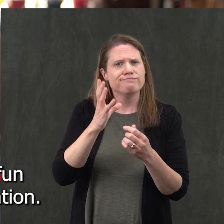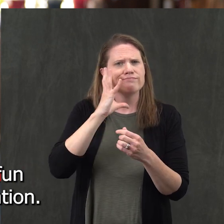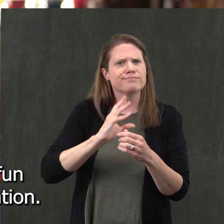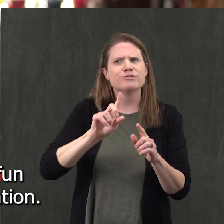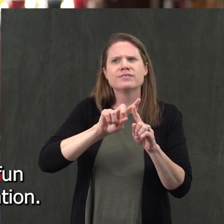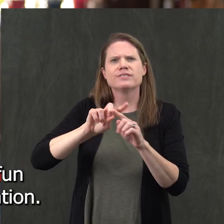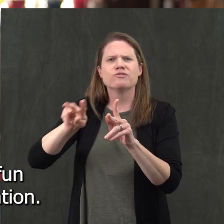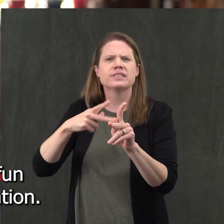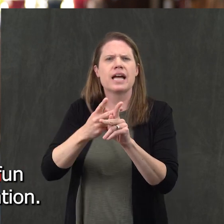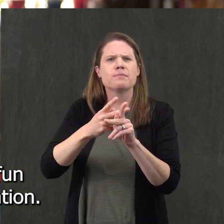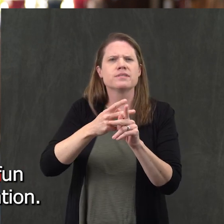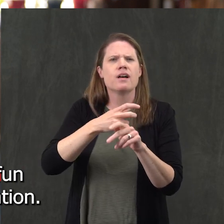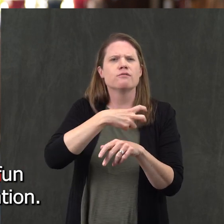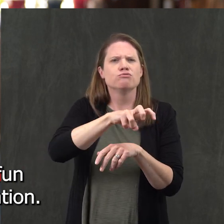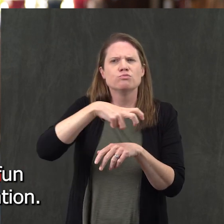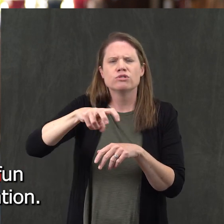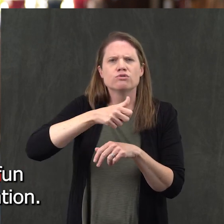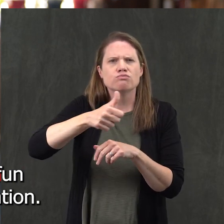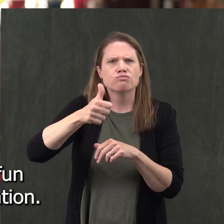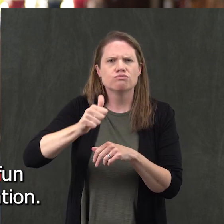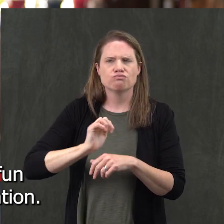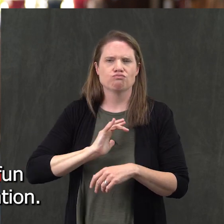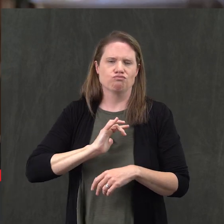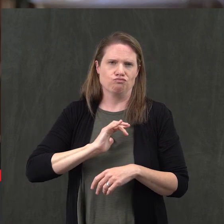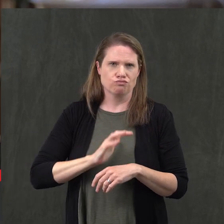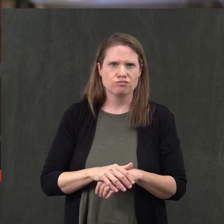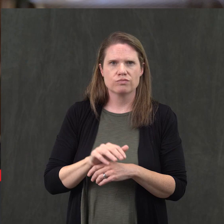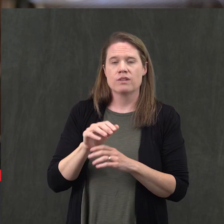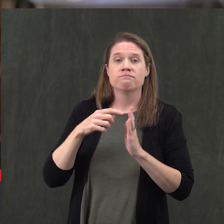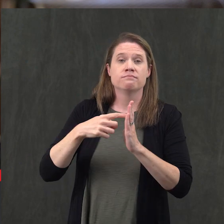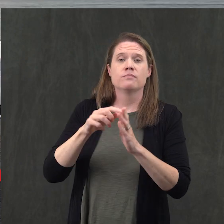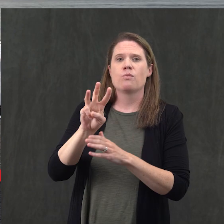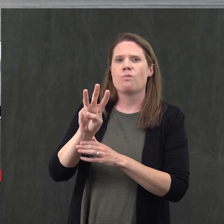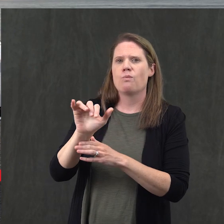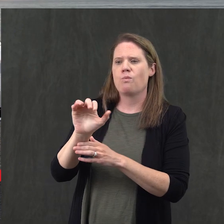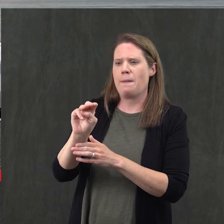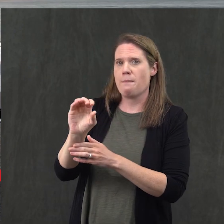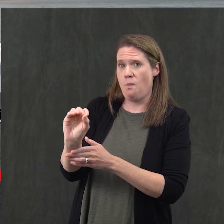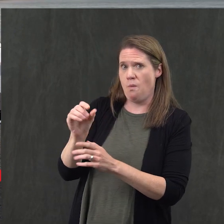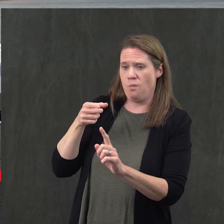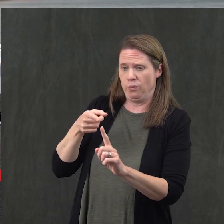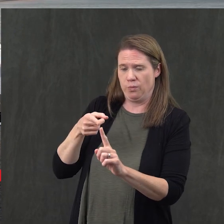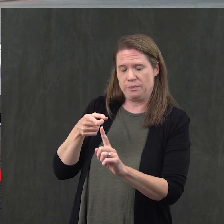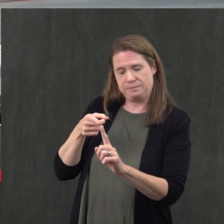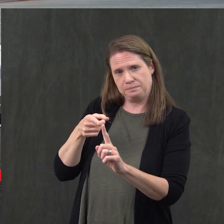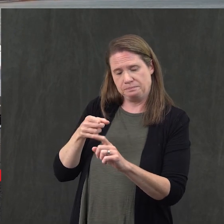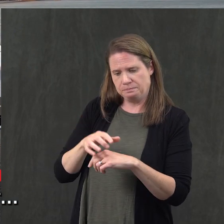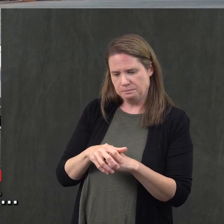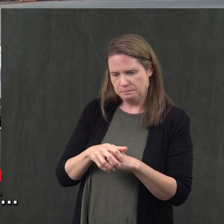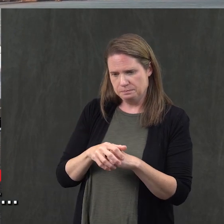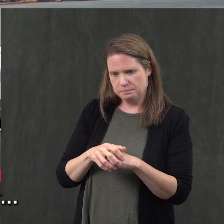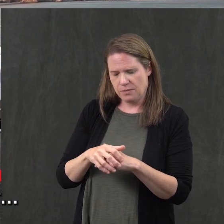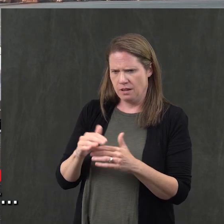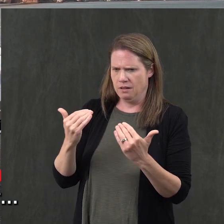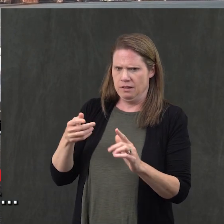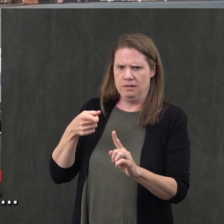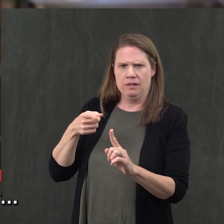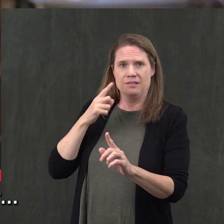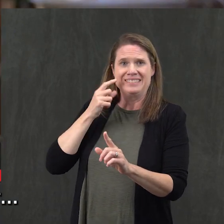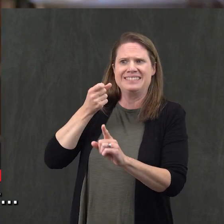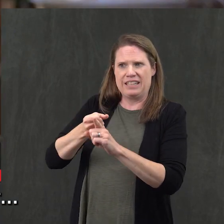fun different types of transportation. Seamus. The Waymo, Photo of the Waymo by the Golden Gate Bridge. which is